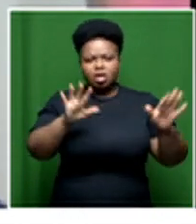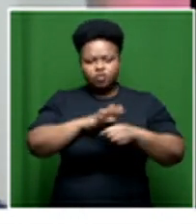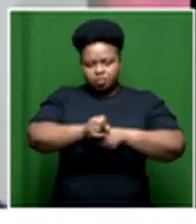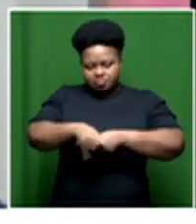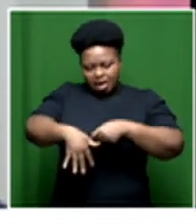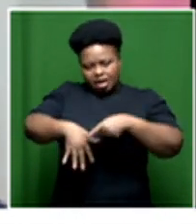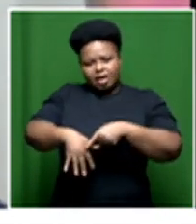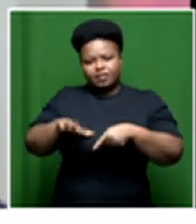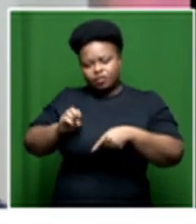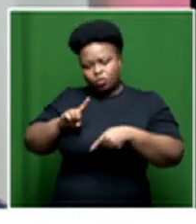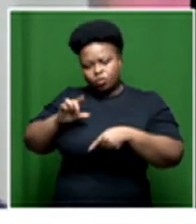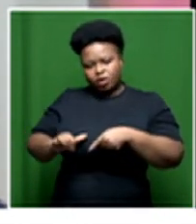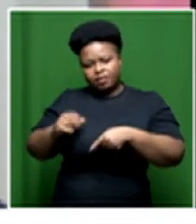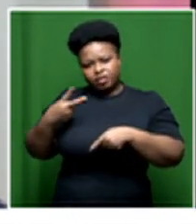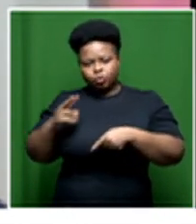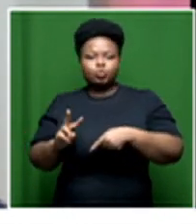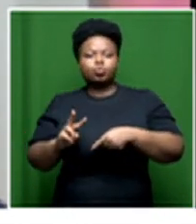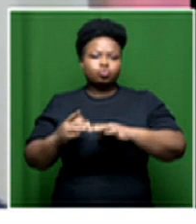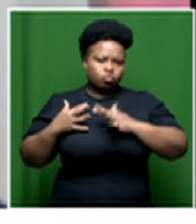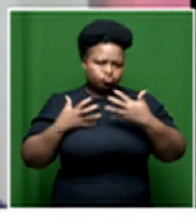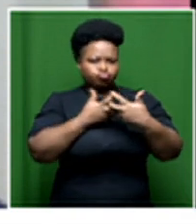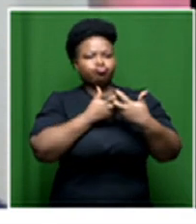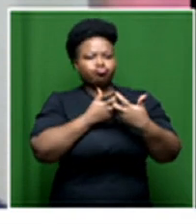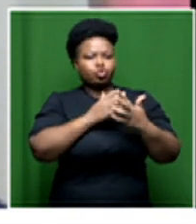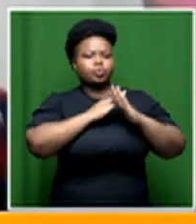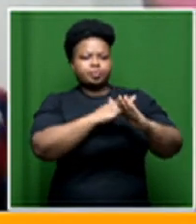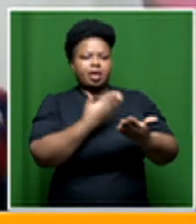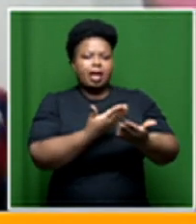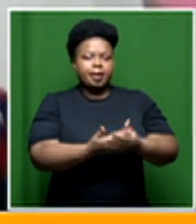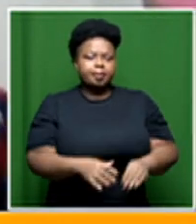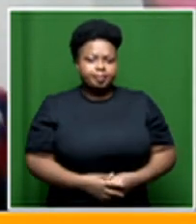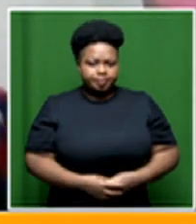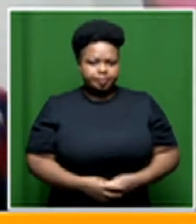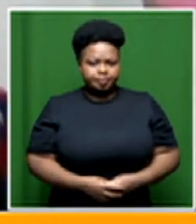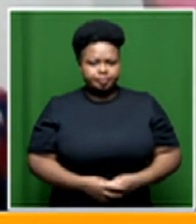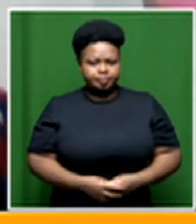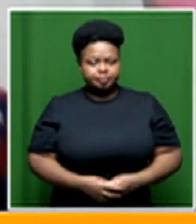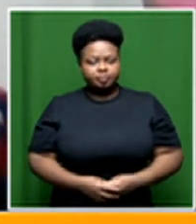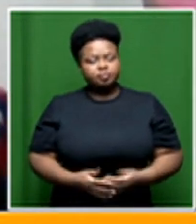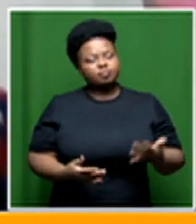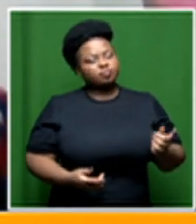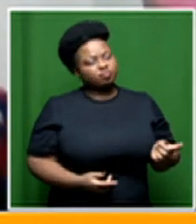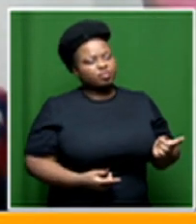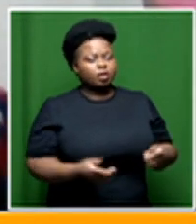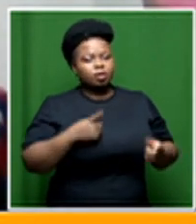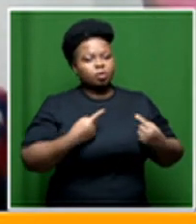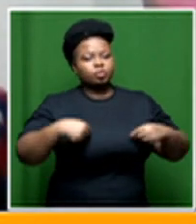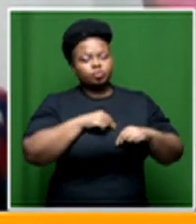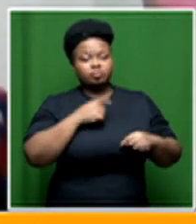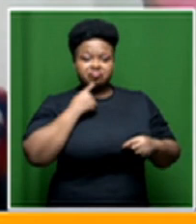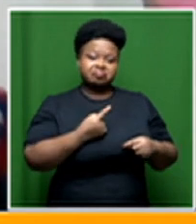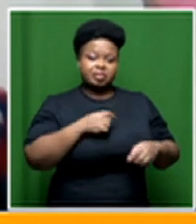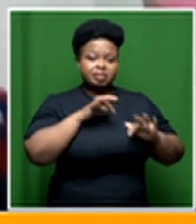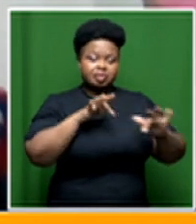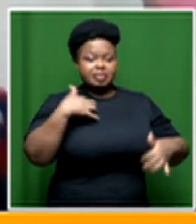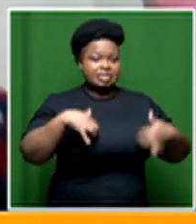responding to our 501Y.V2. So we talk about the fact that the people are very